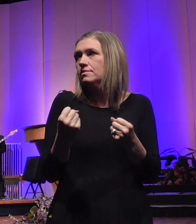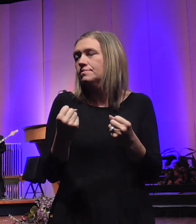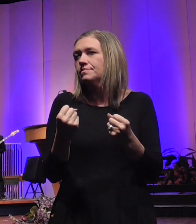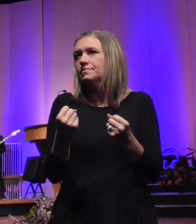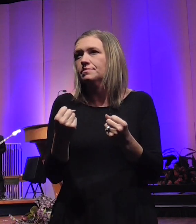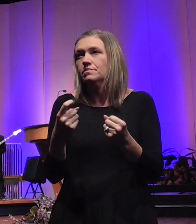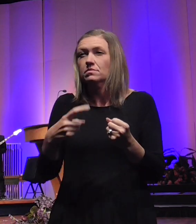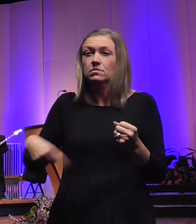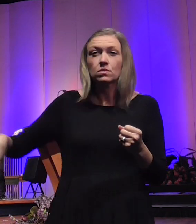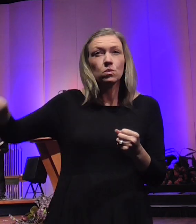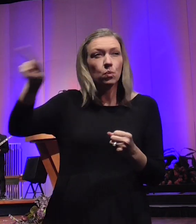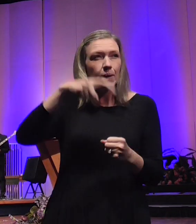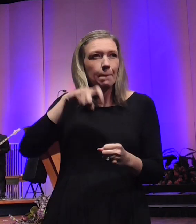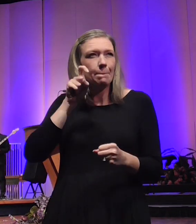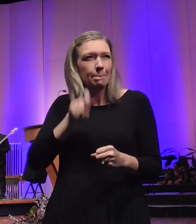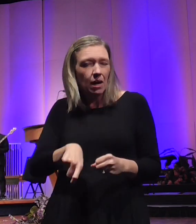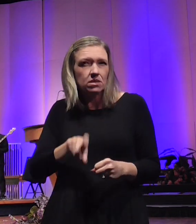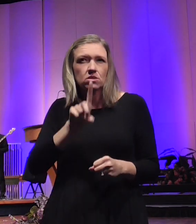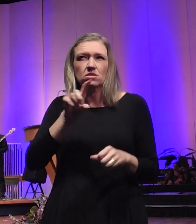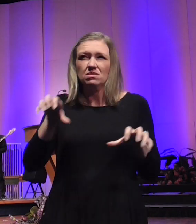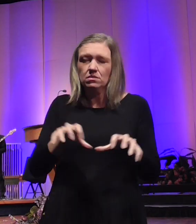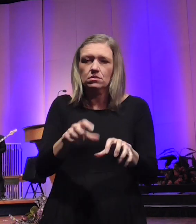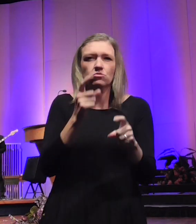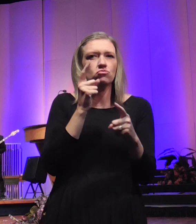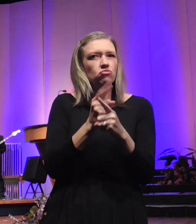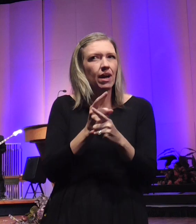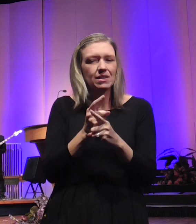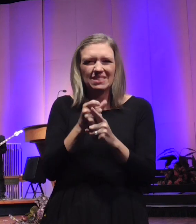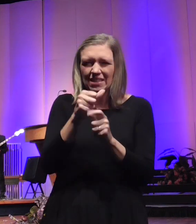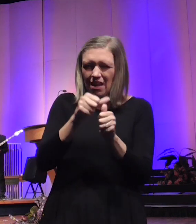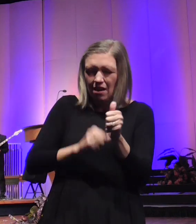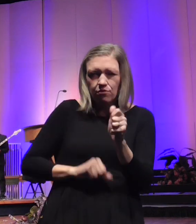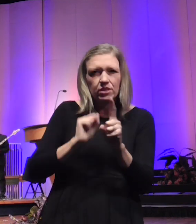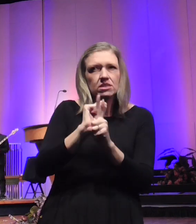We must do what's right in every